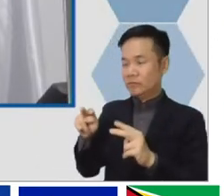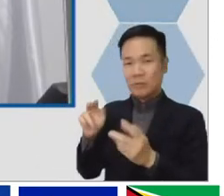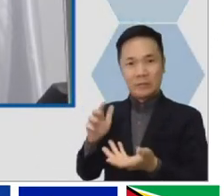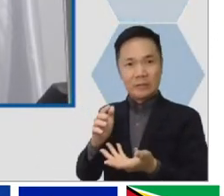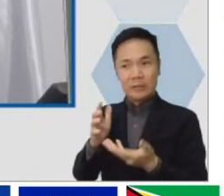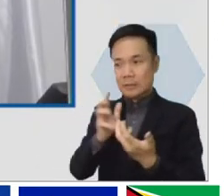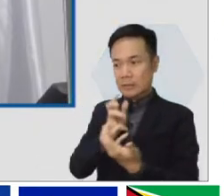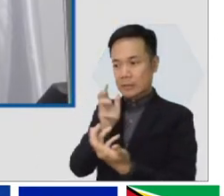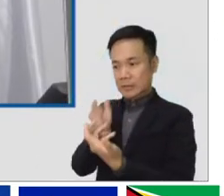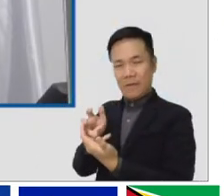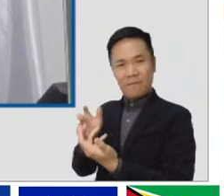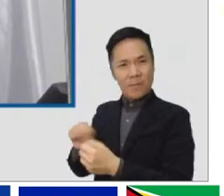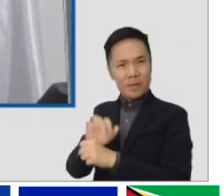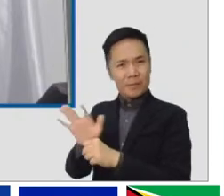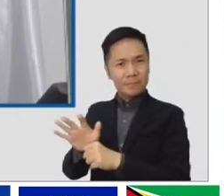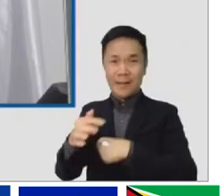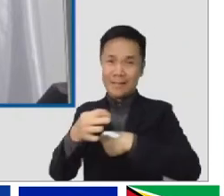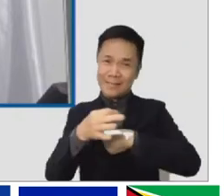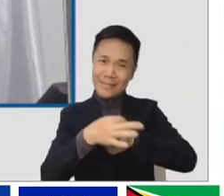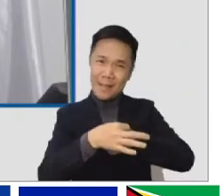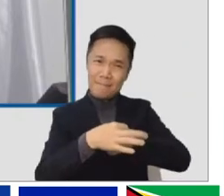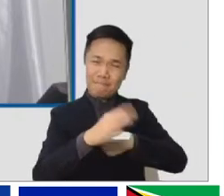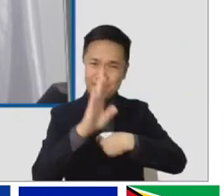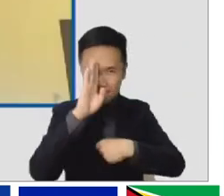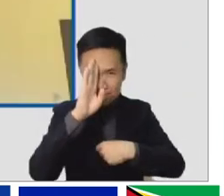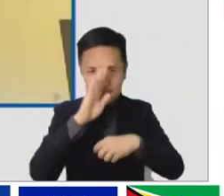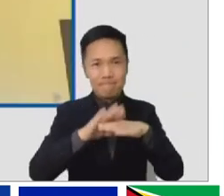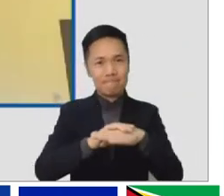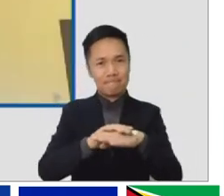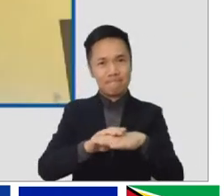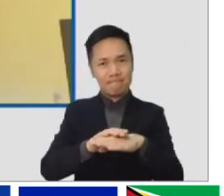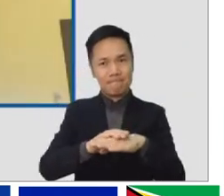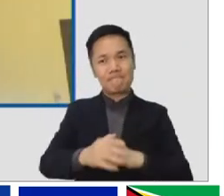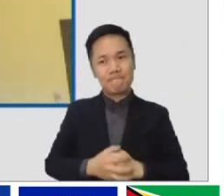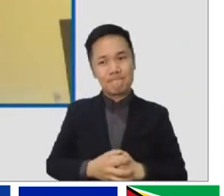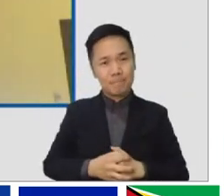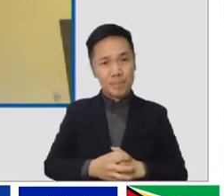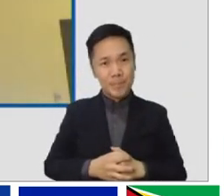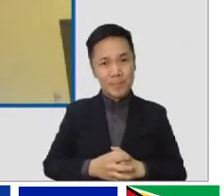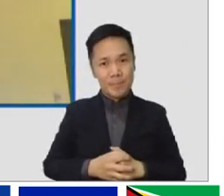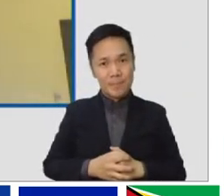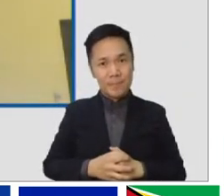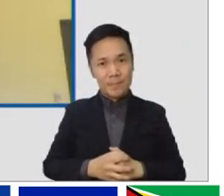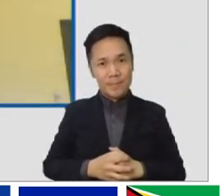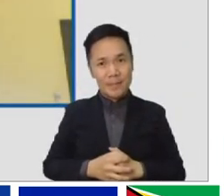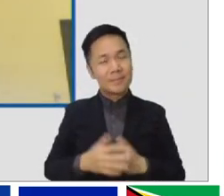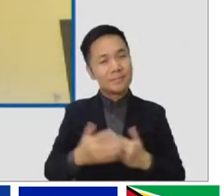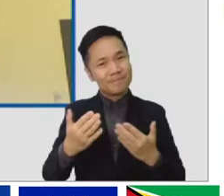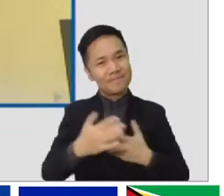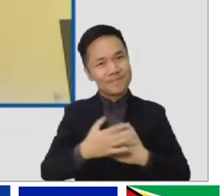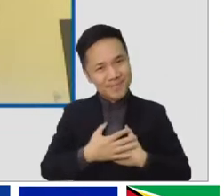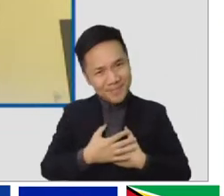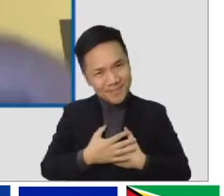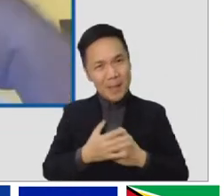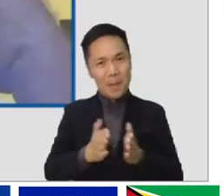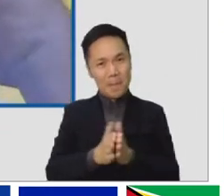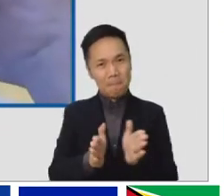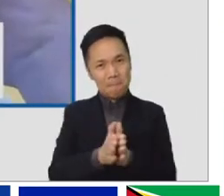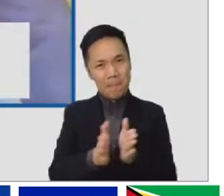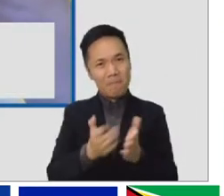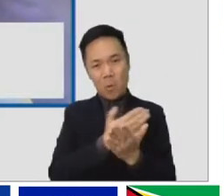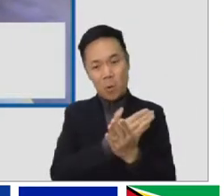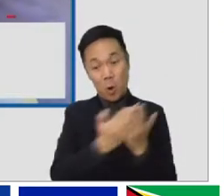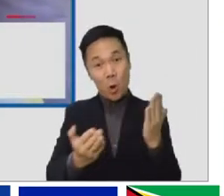So I would just like to thank you for just allowing me to share all of my efforts. Thank you. Thank you very